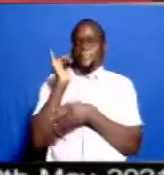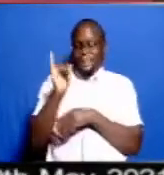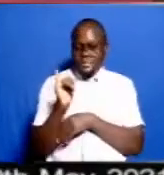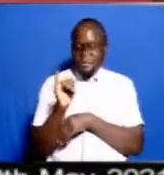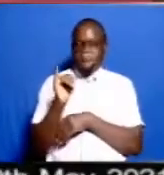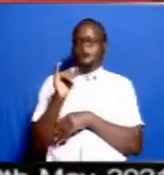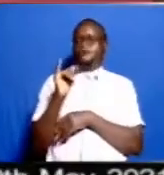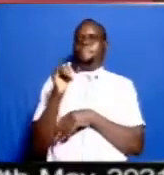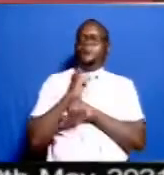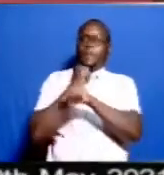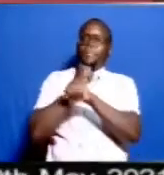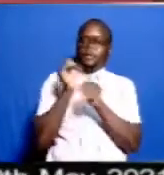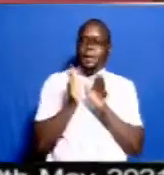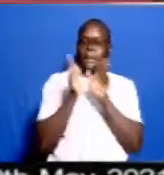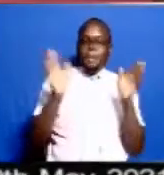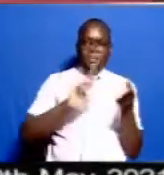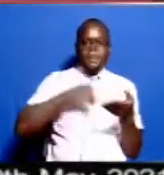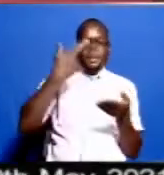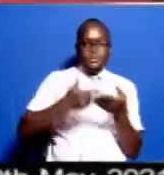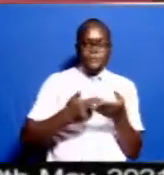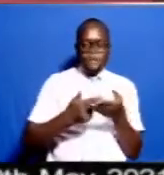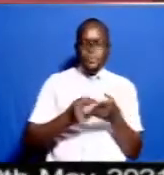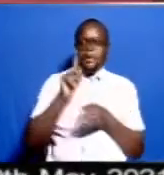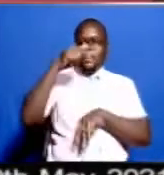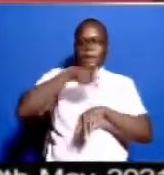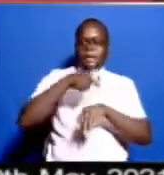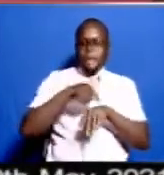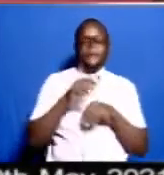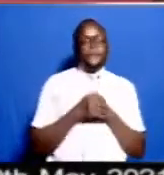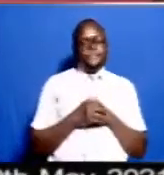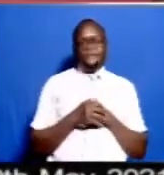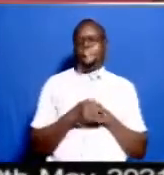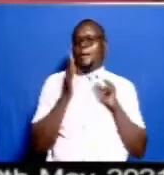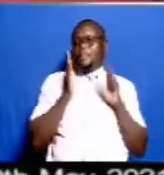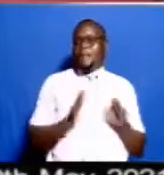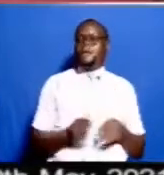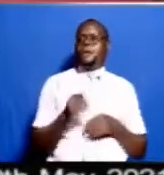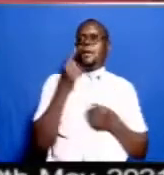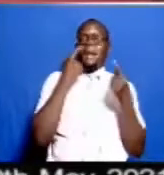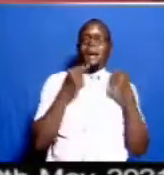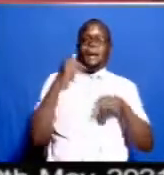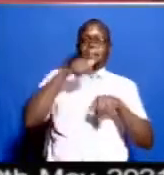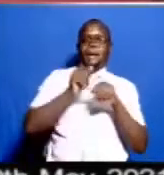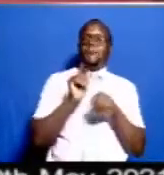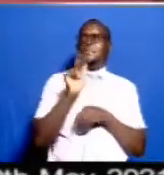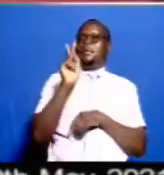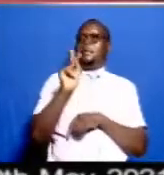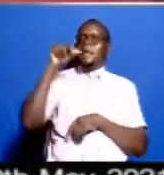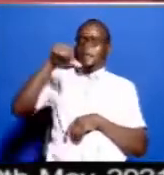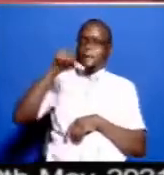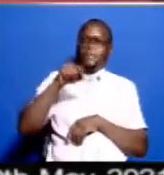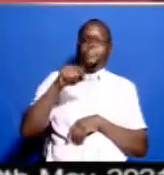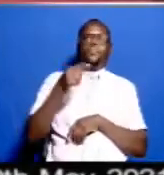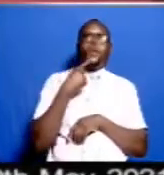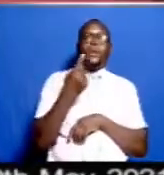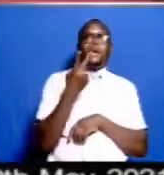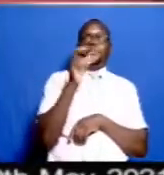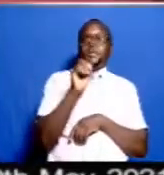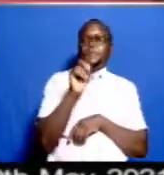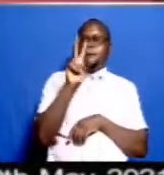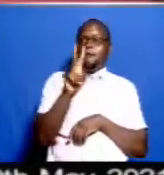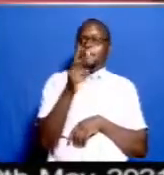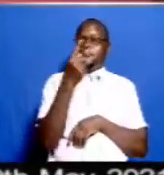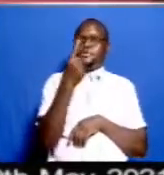they guard the public resources. There was a time that one had pride when Kenya Airways was trading in the stock exchange for 124